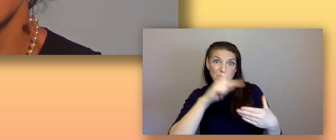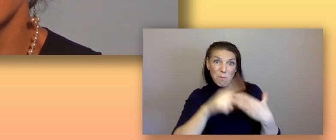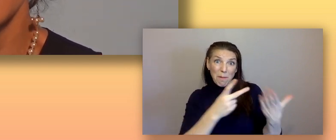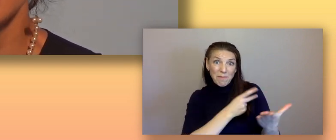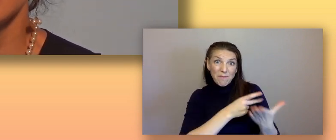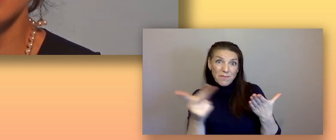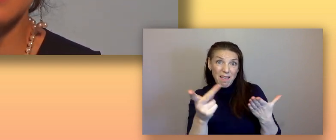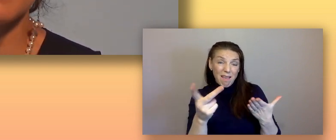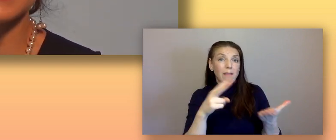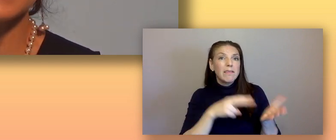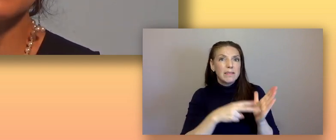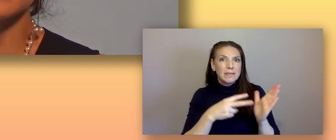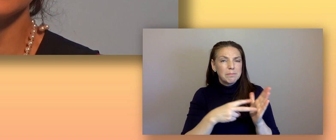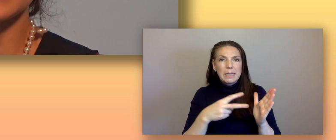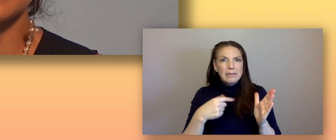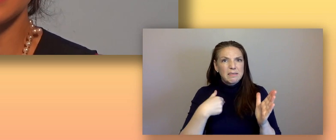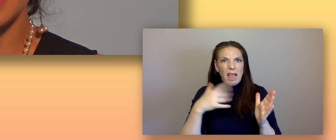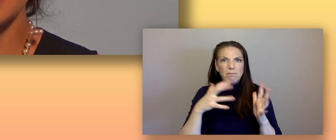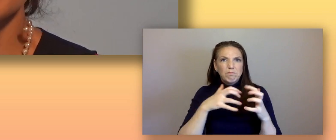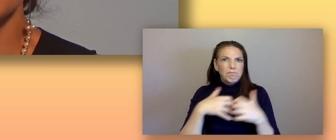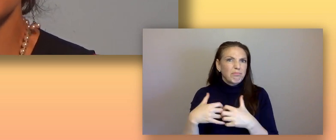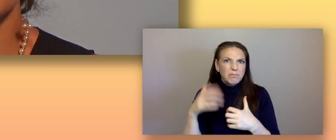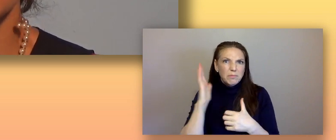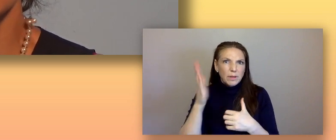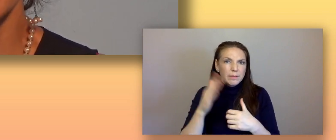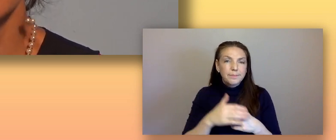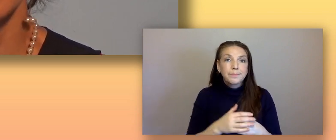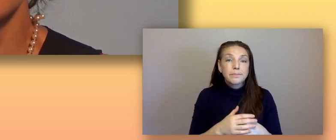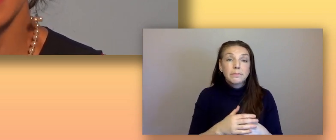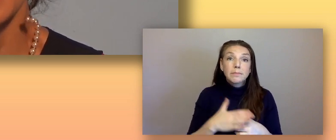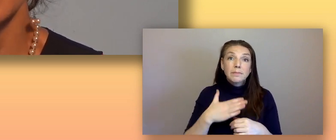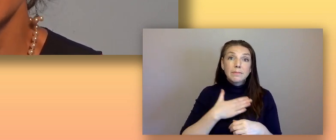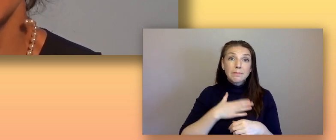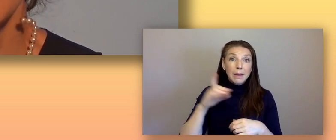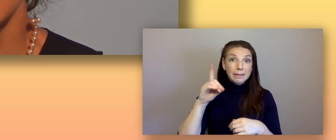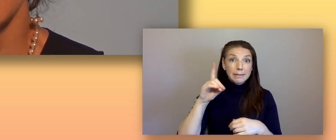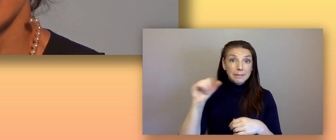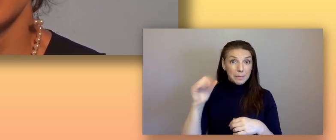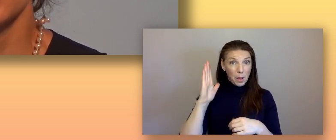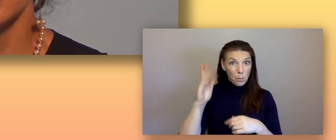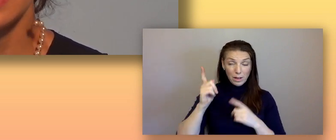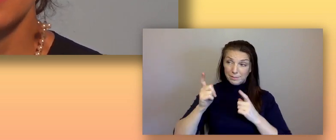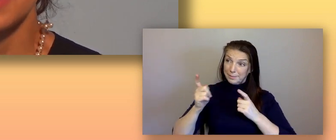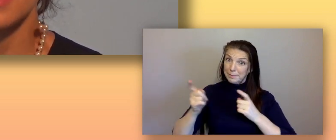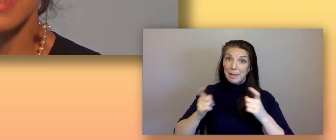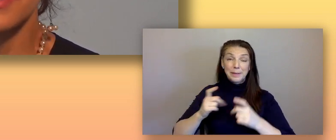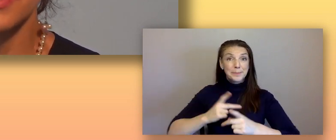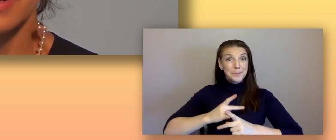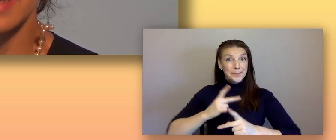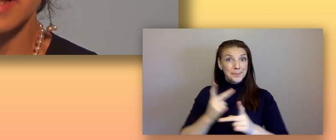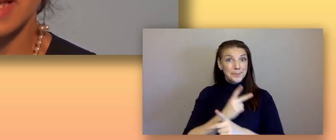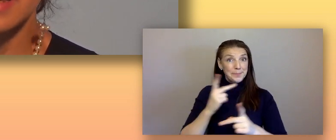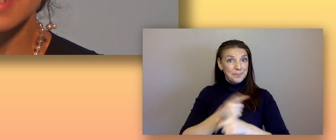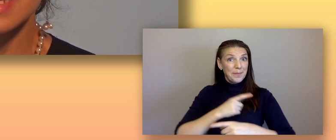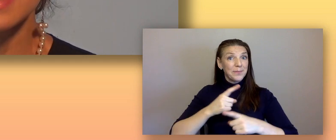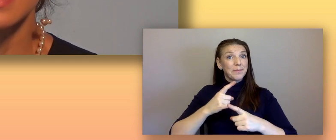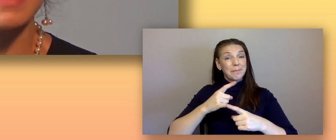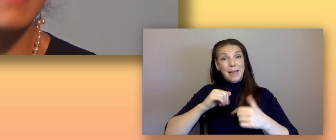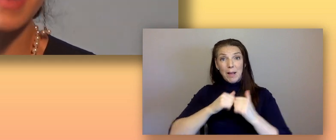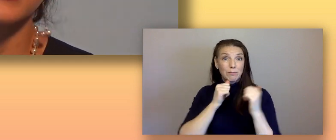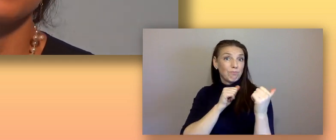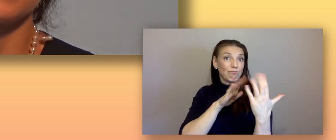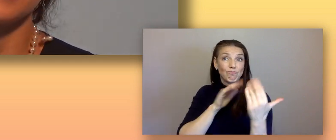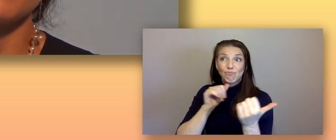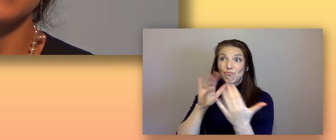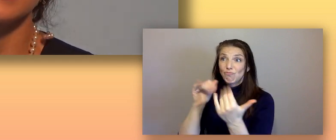will. My disability that I was going to chronically manage and treat with clever tricks had ceased to